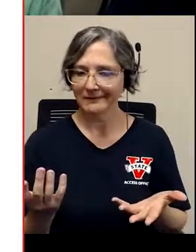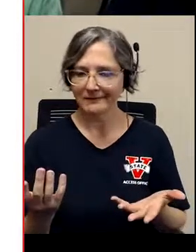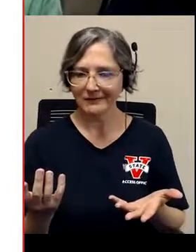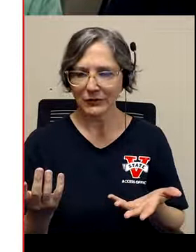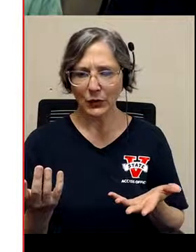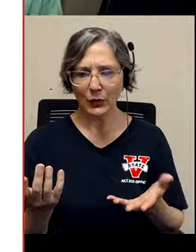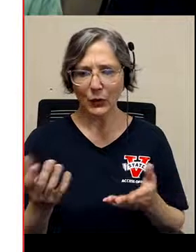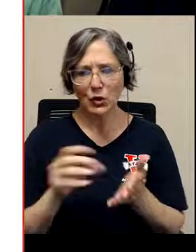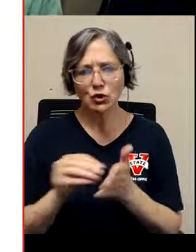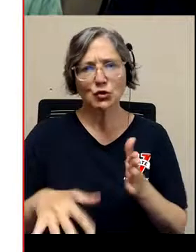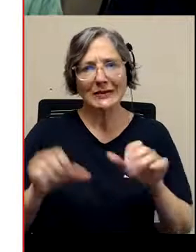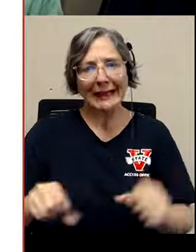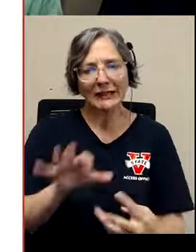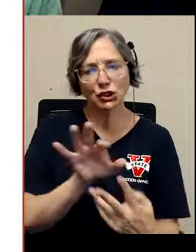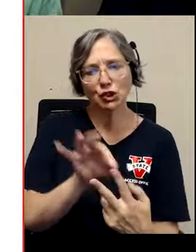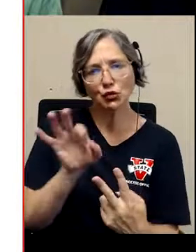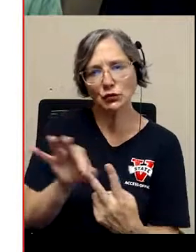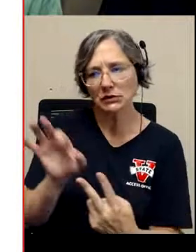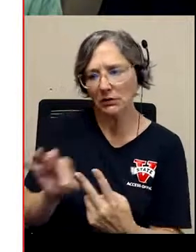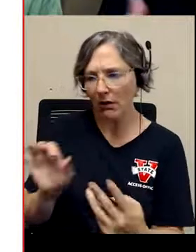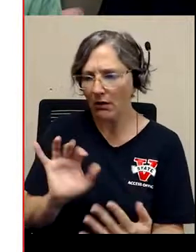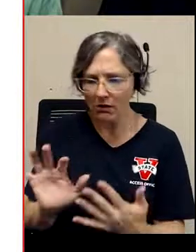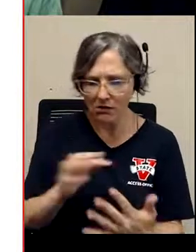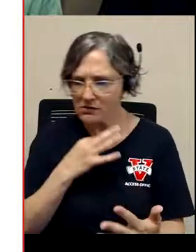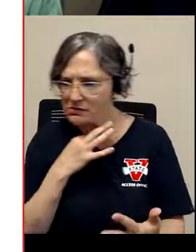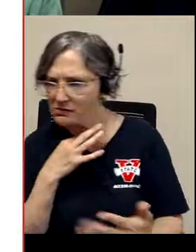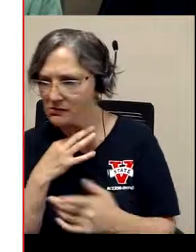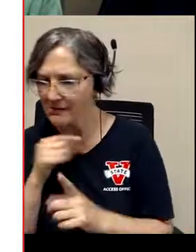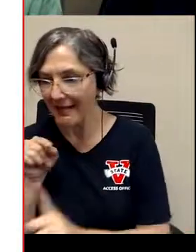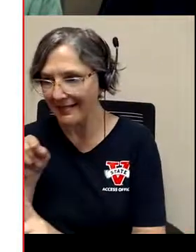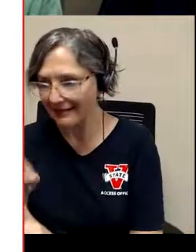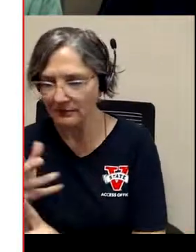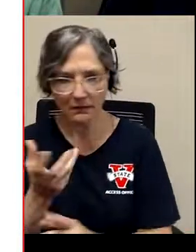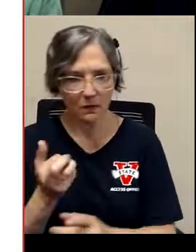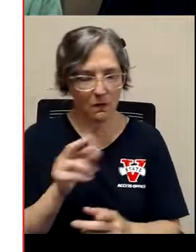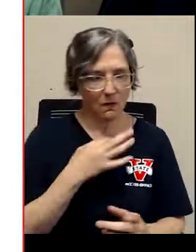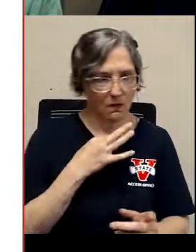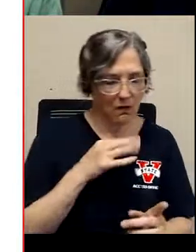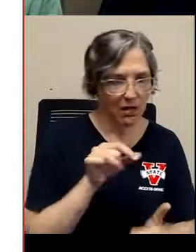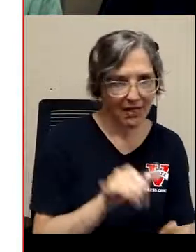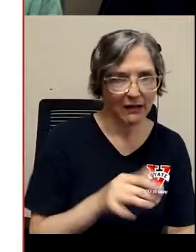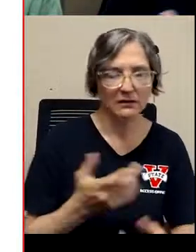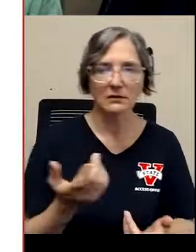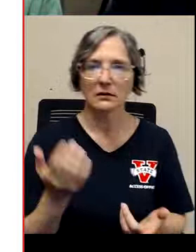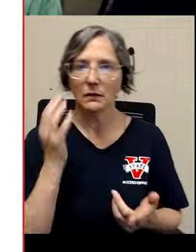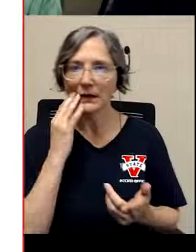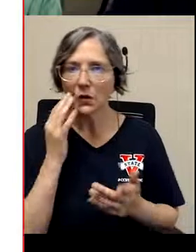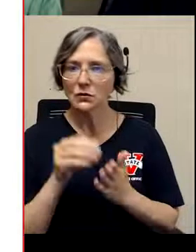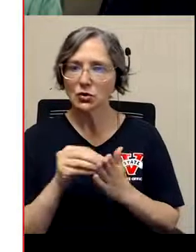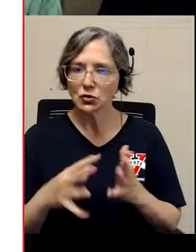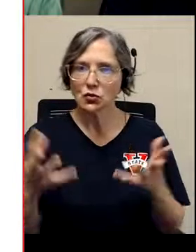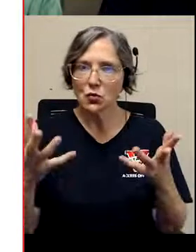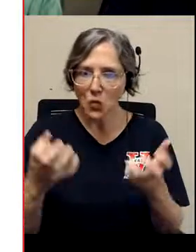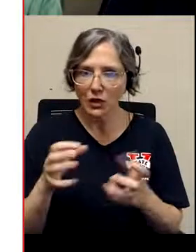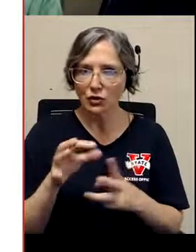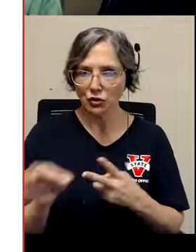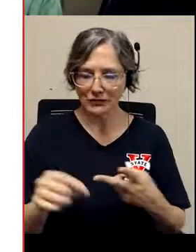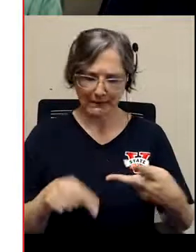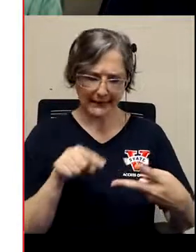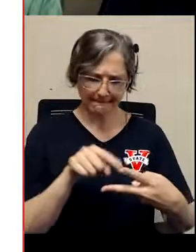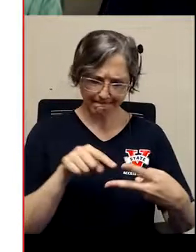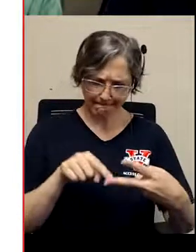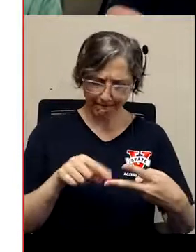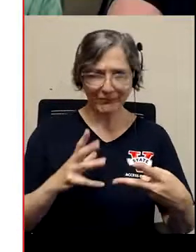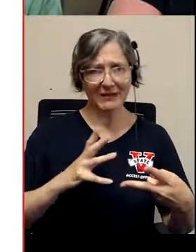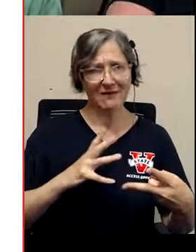choice for students, so that we know that choice is also a really big factor for students, even if it's a this or that, an either